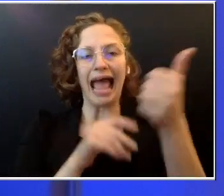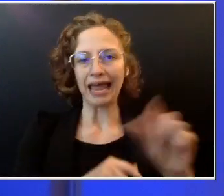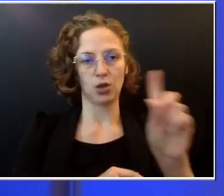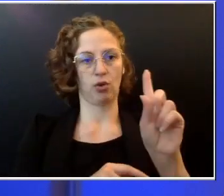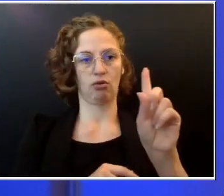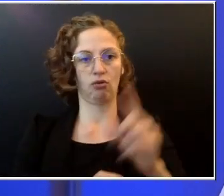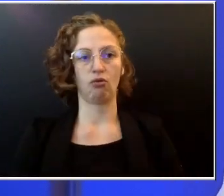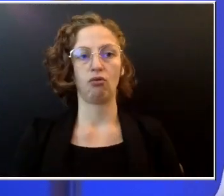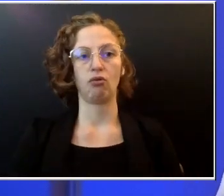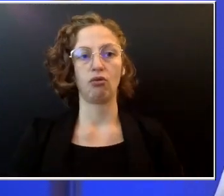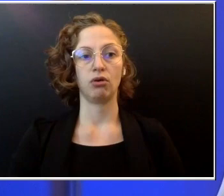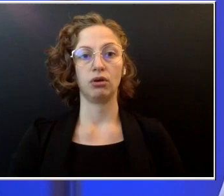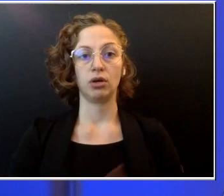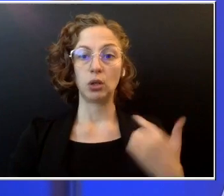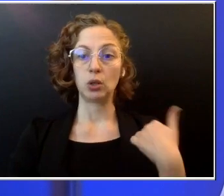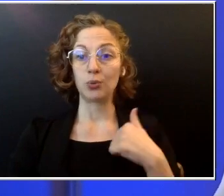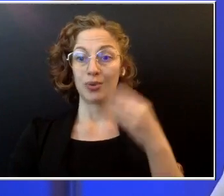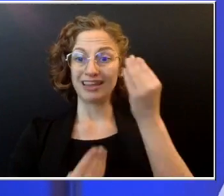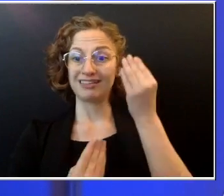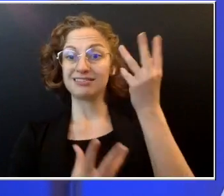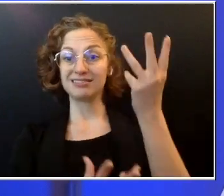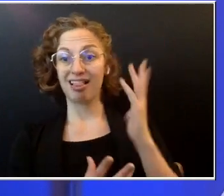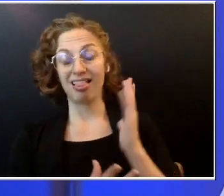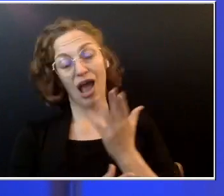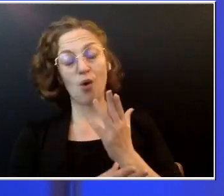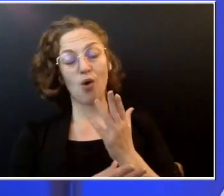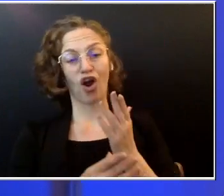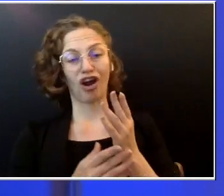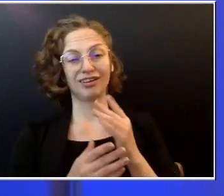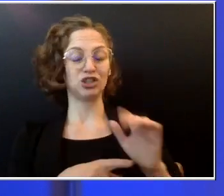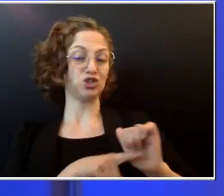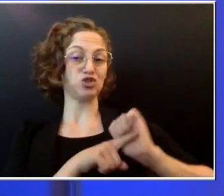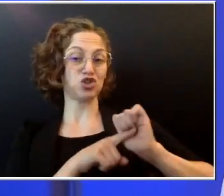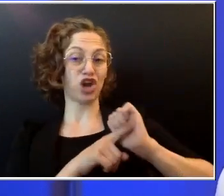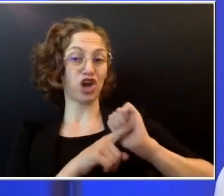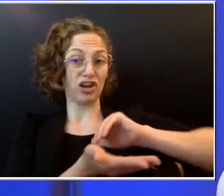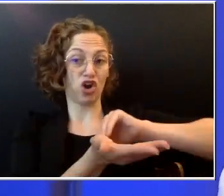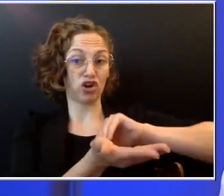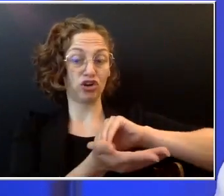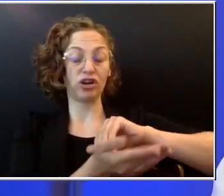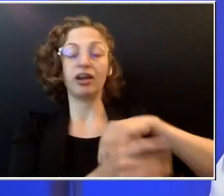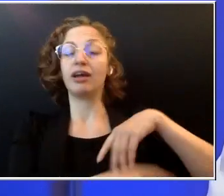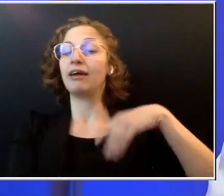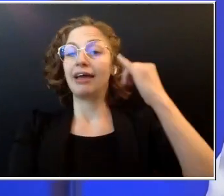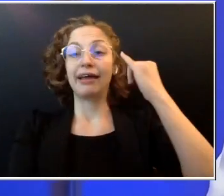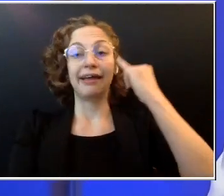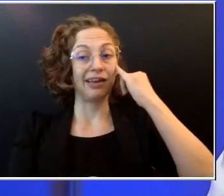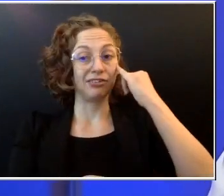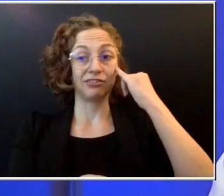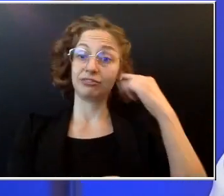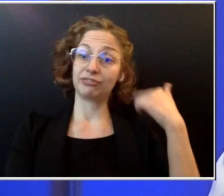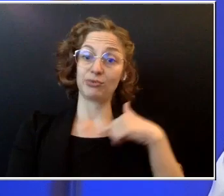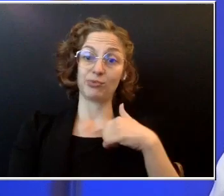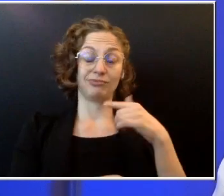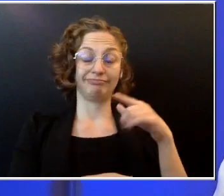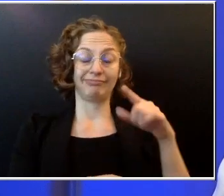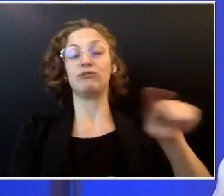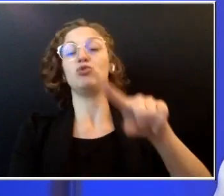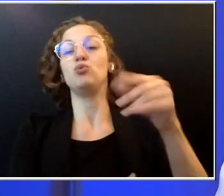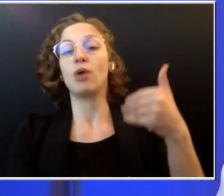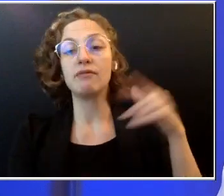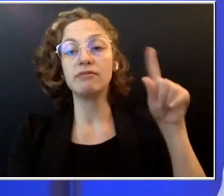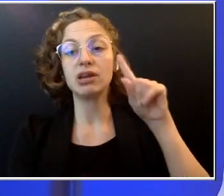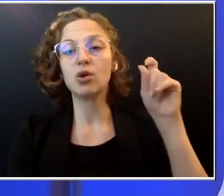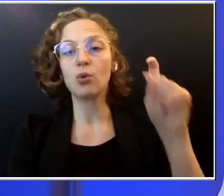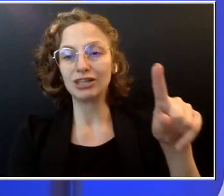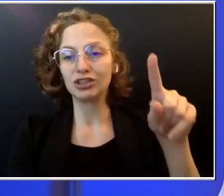have a question about a cancer patient, it seems a little odd, think melanoma, because it can pop up anywhere. And in Tim's situation, it did. I mean,